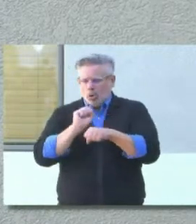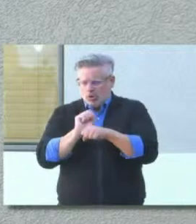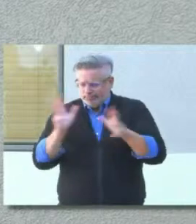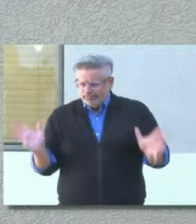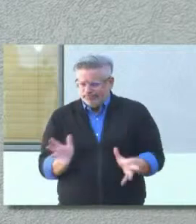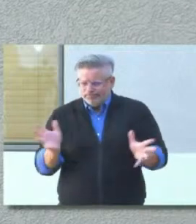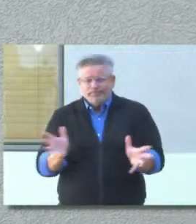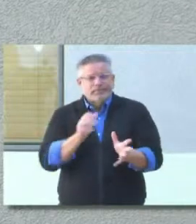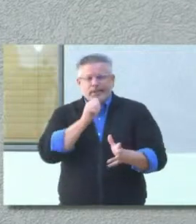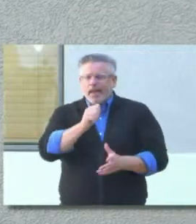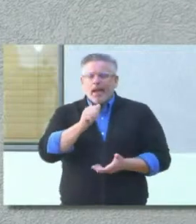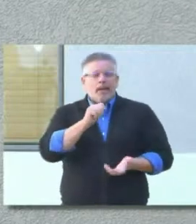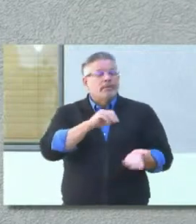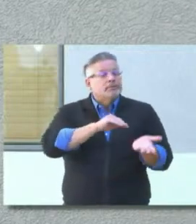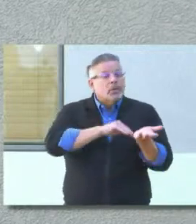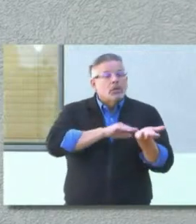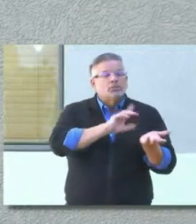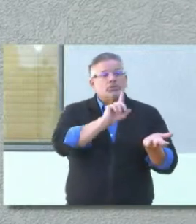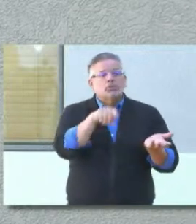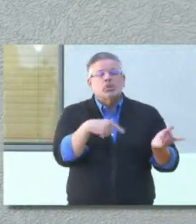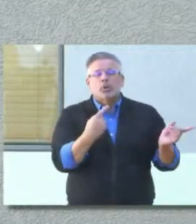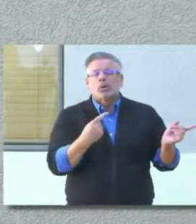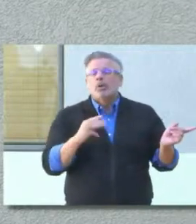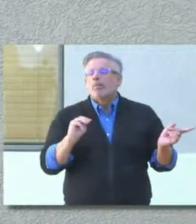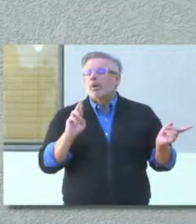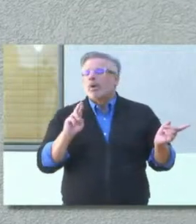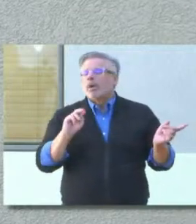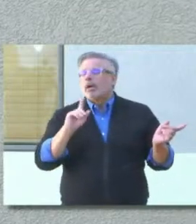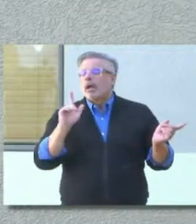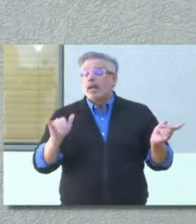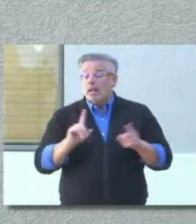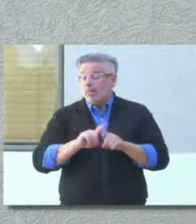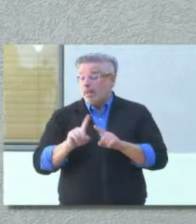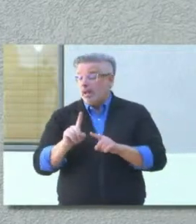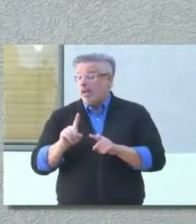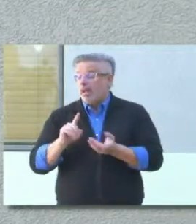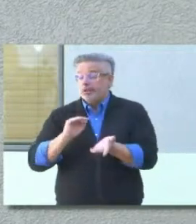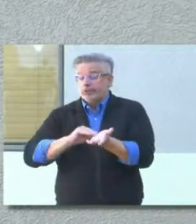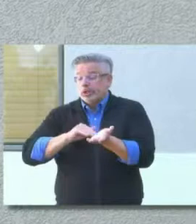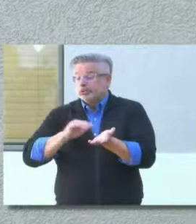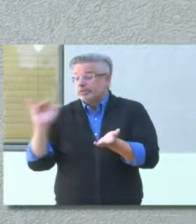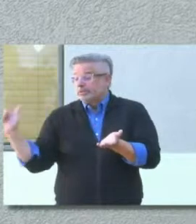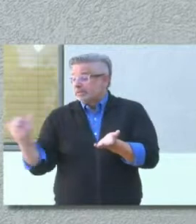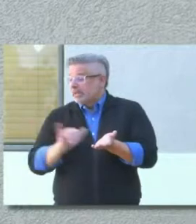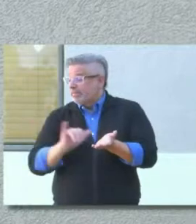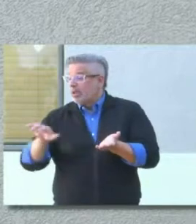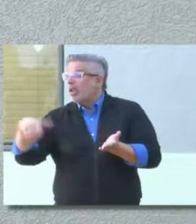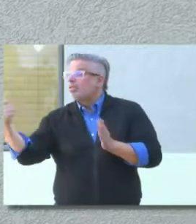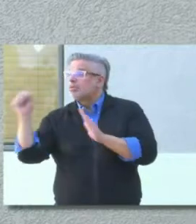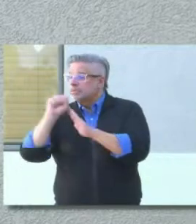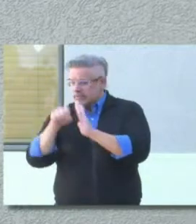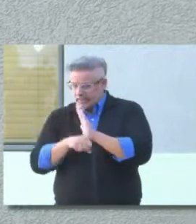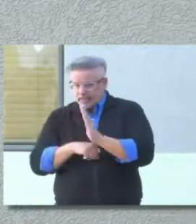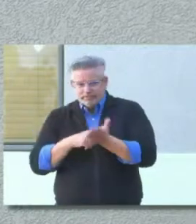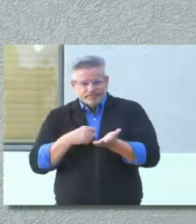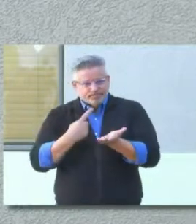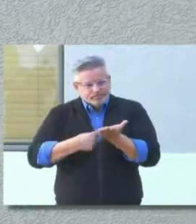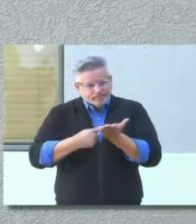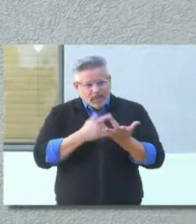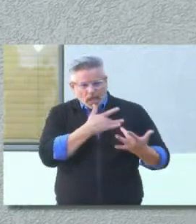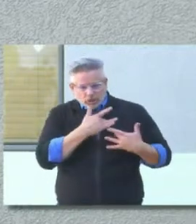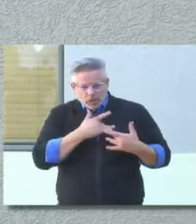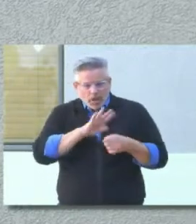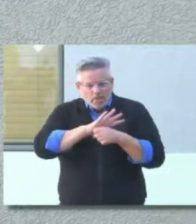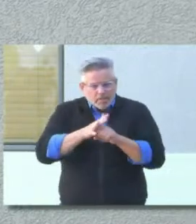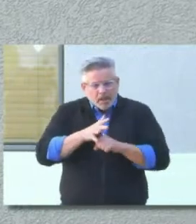by not just pediatricians like Mark Galley, Secretary Galley, but pediatricians all across this state to address anxiety and concerns